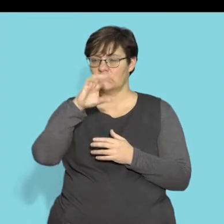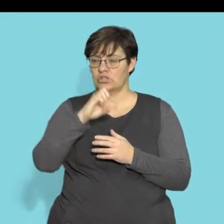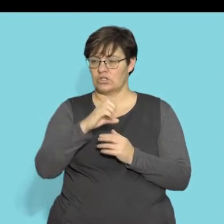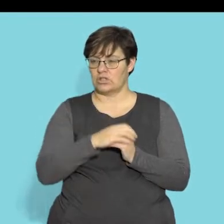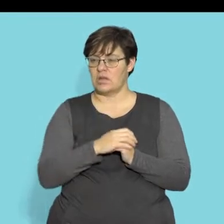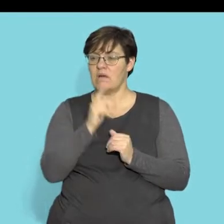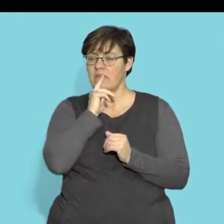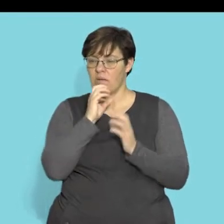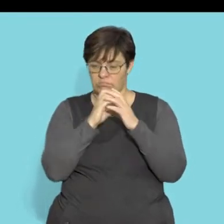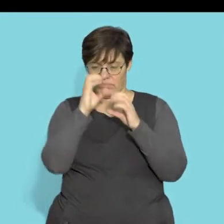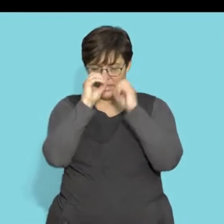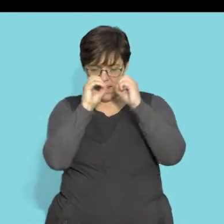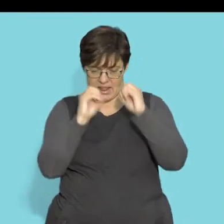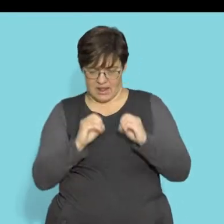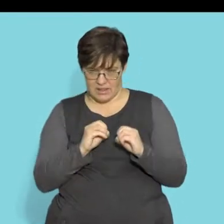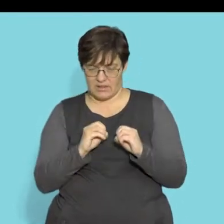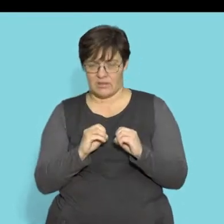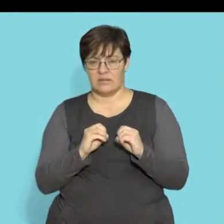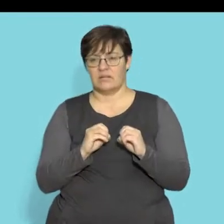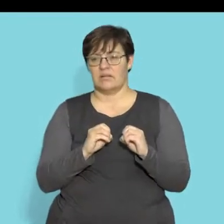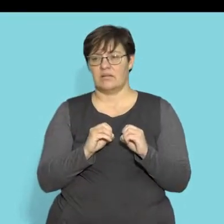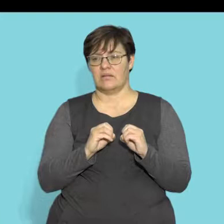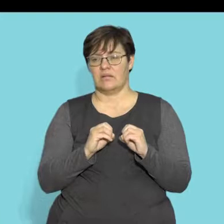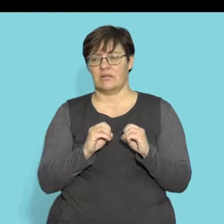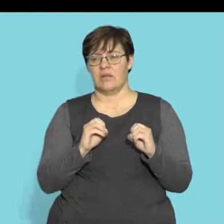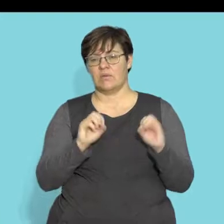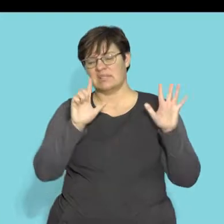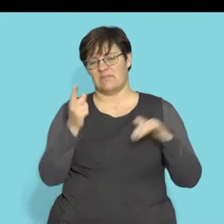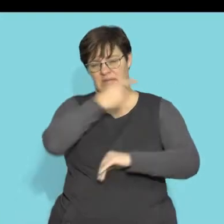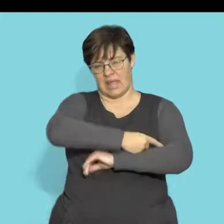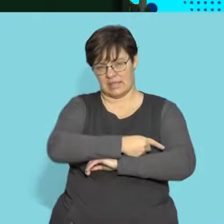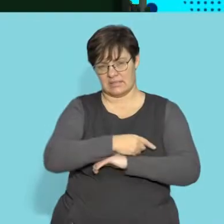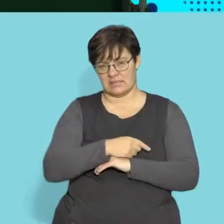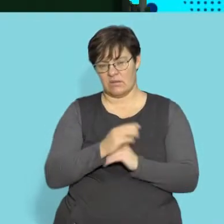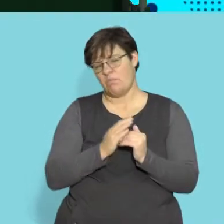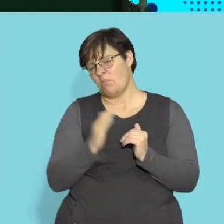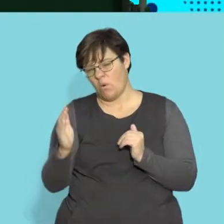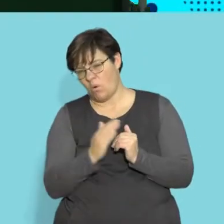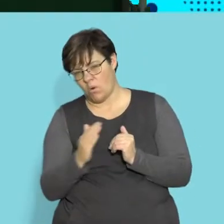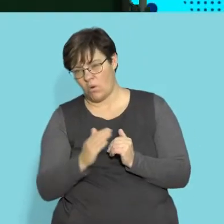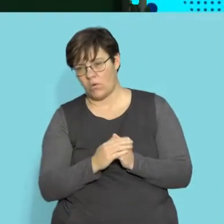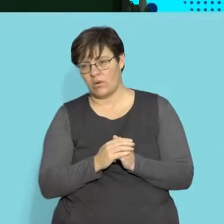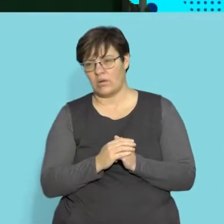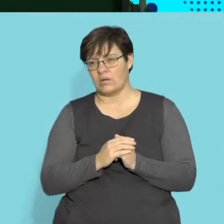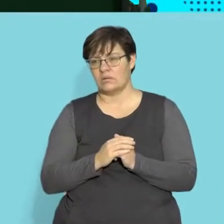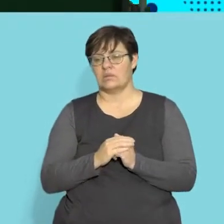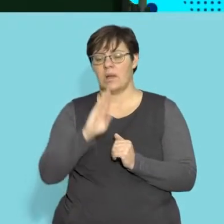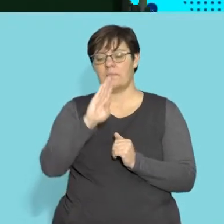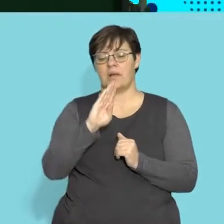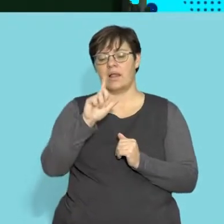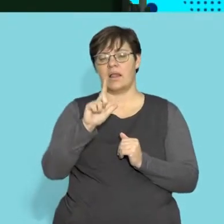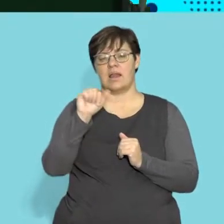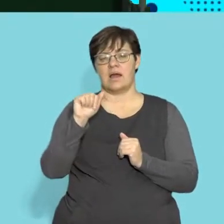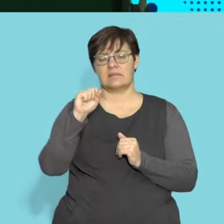a ball of cells, which often is at a stage of around 7 days, a bit more, which we often refer to as the